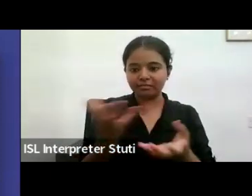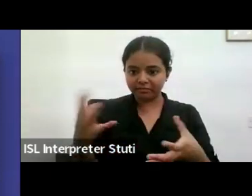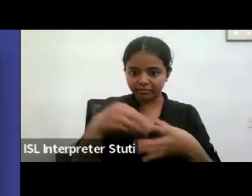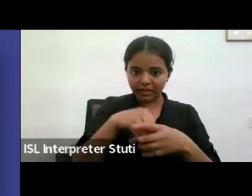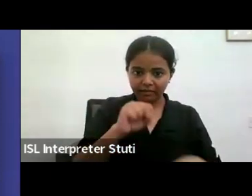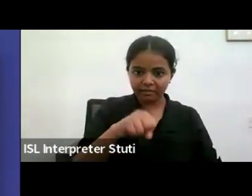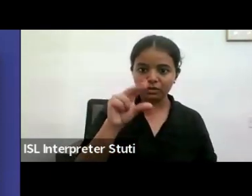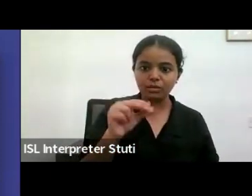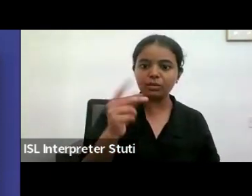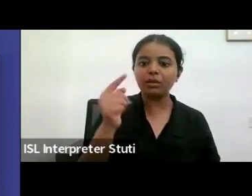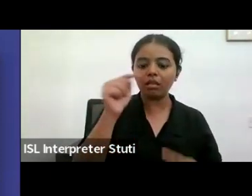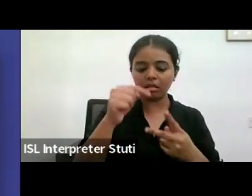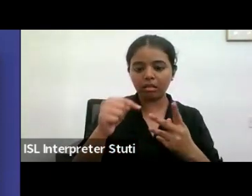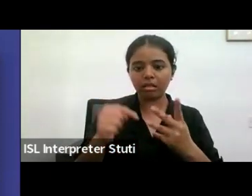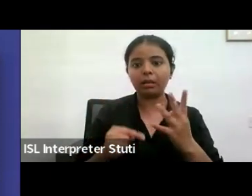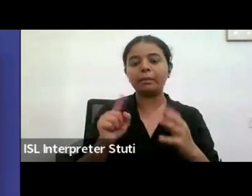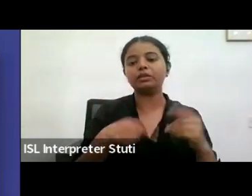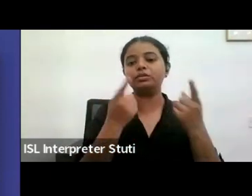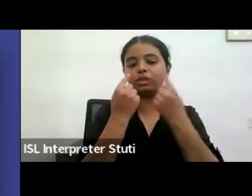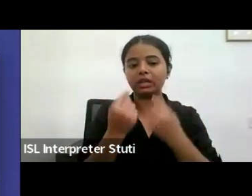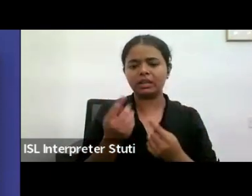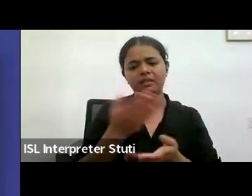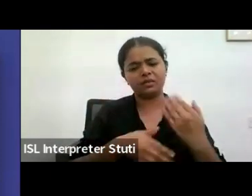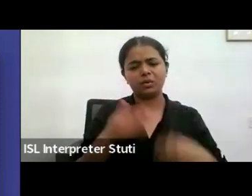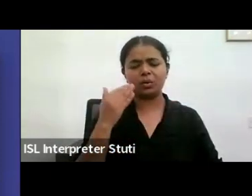important. And as we all know, there is a very